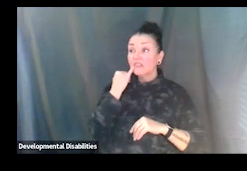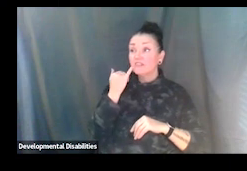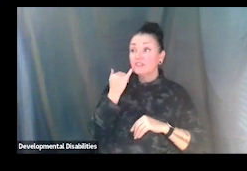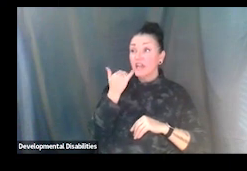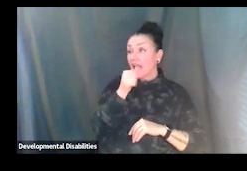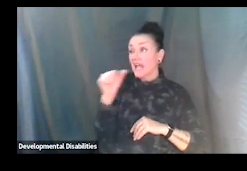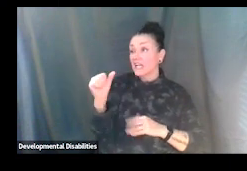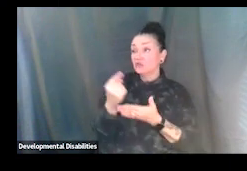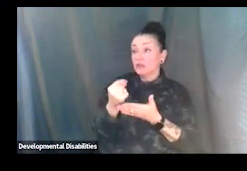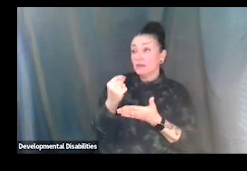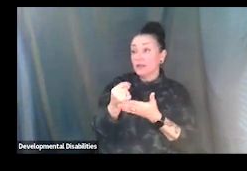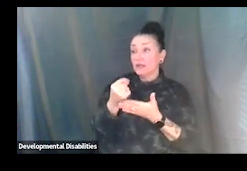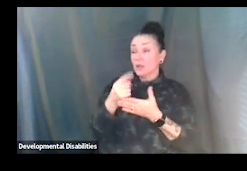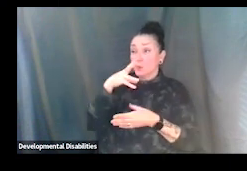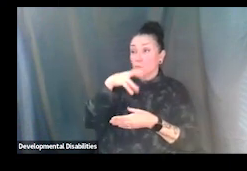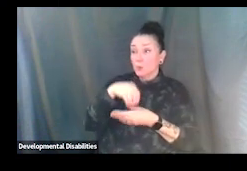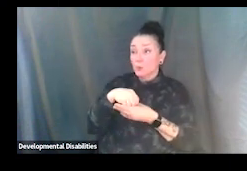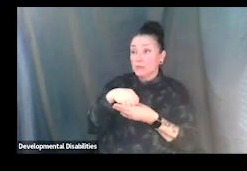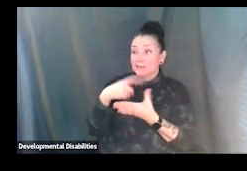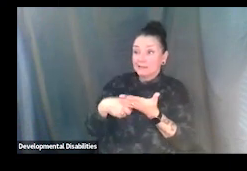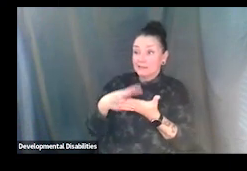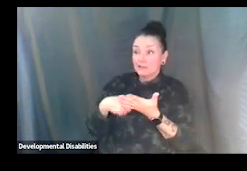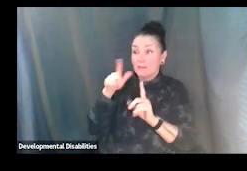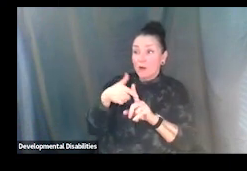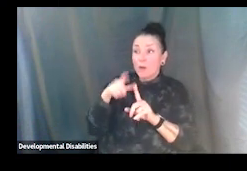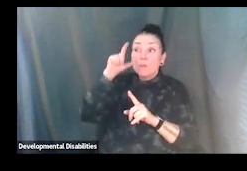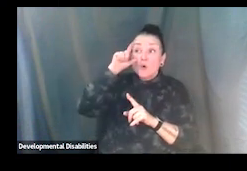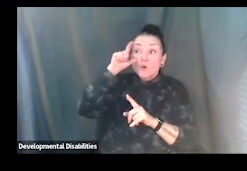upon the phase of the moon to be effective.